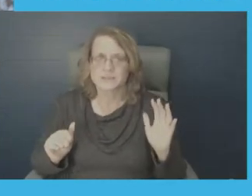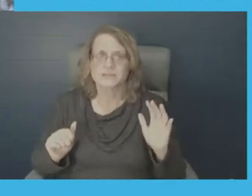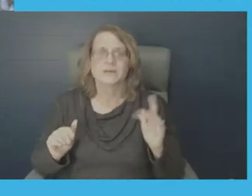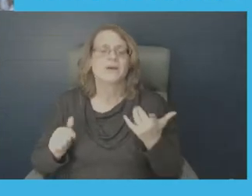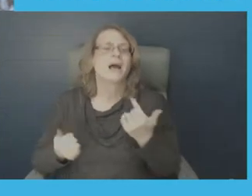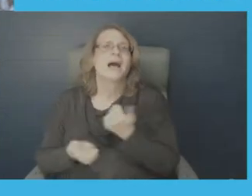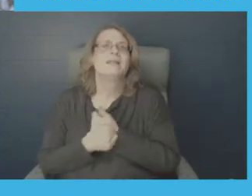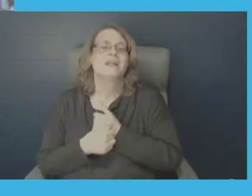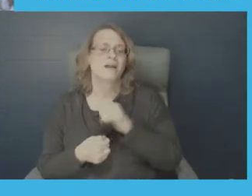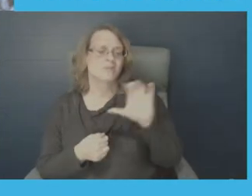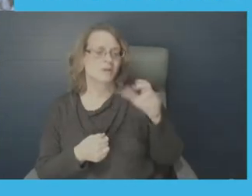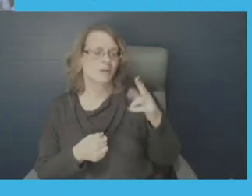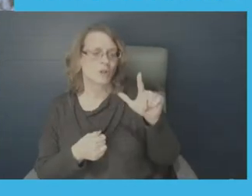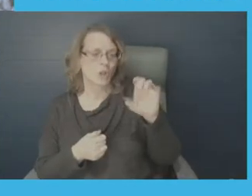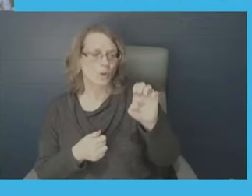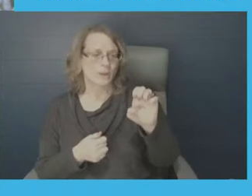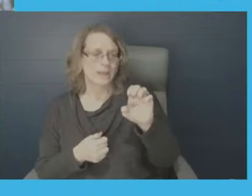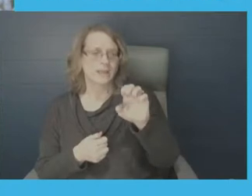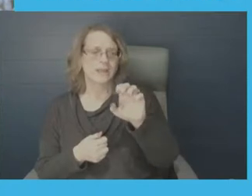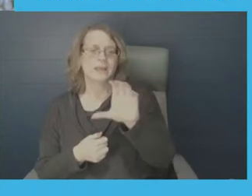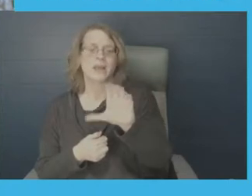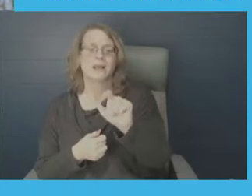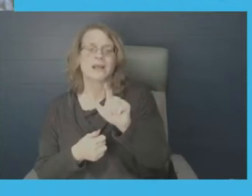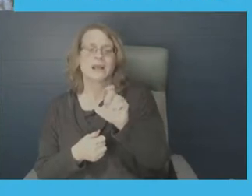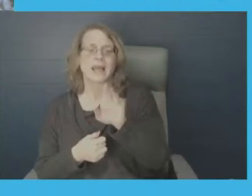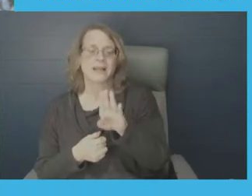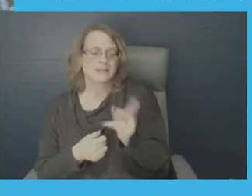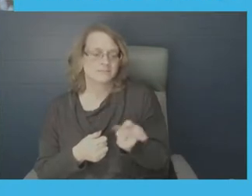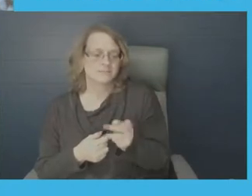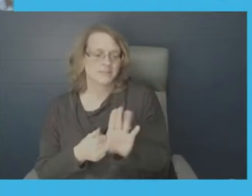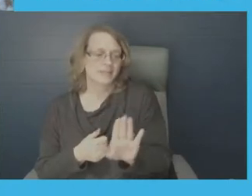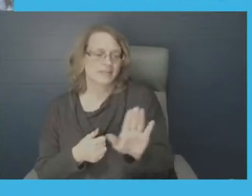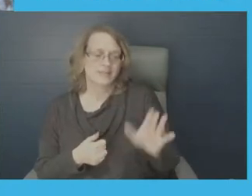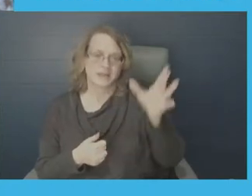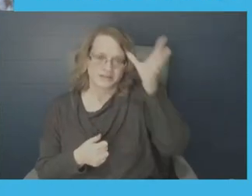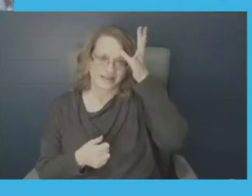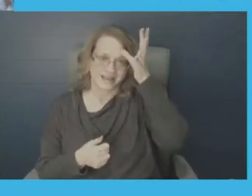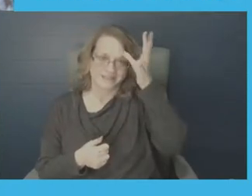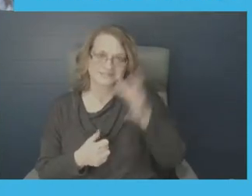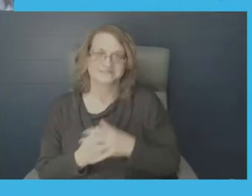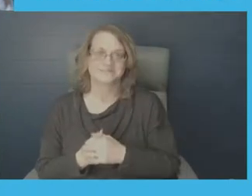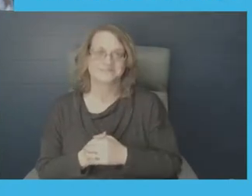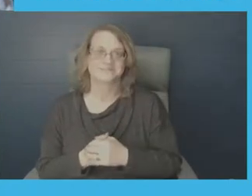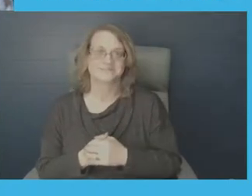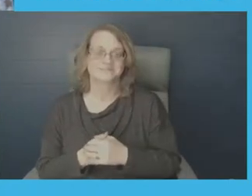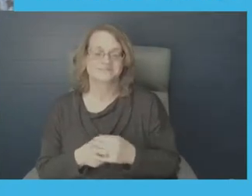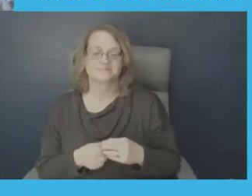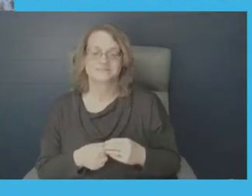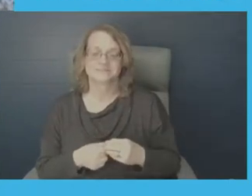love better than being Ebenezer's pastor, is being Chloe and Caleb's dad.